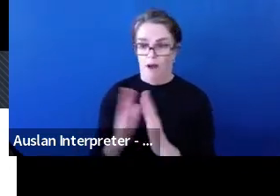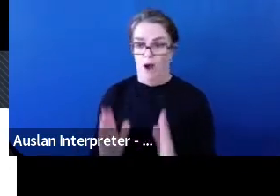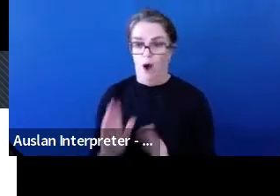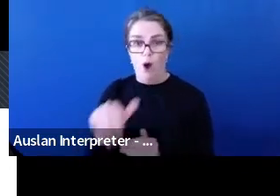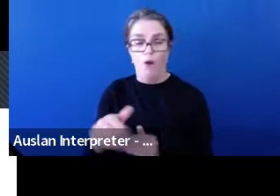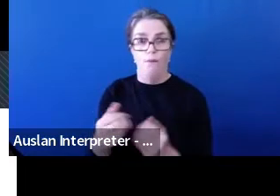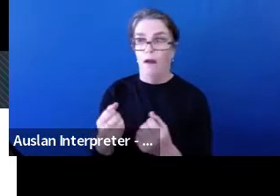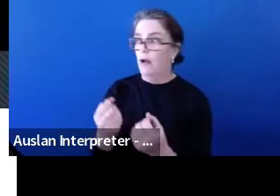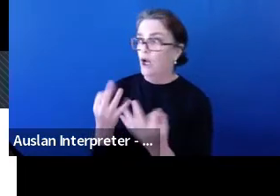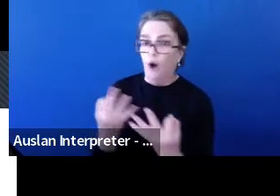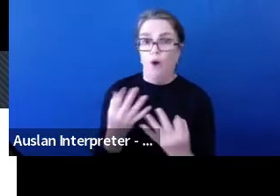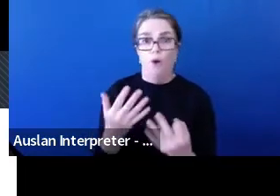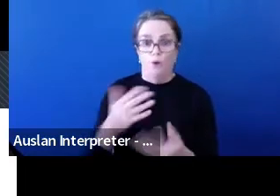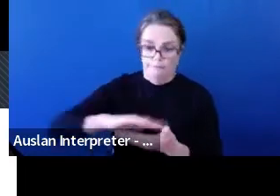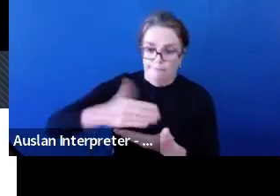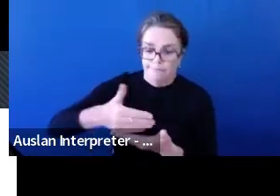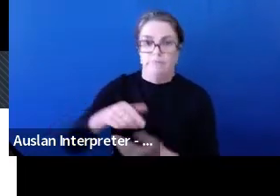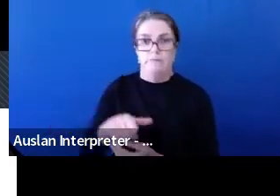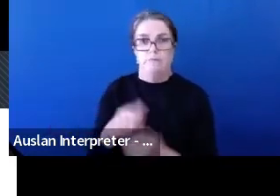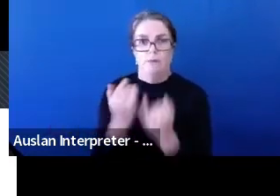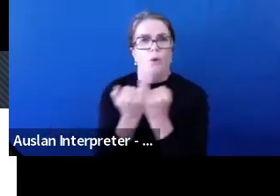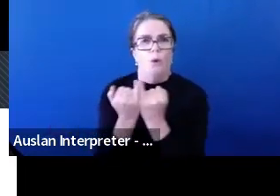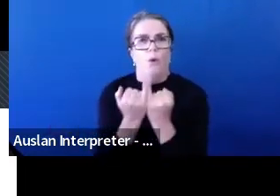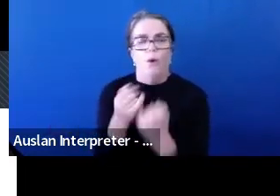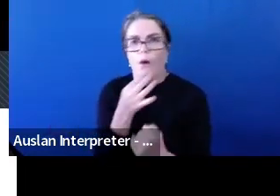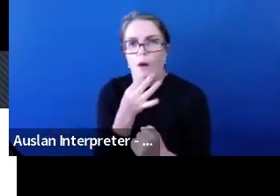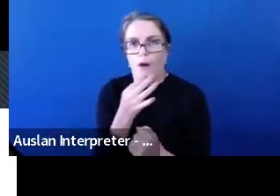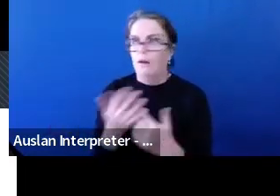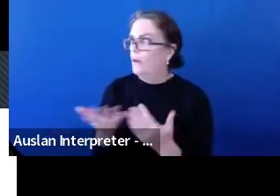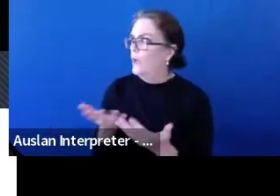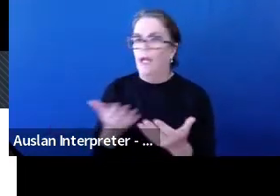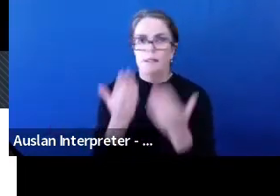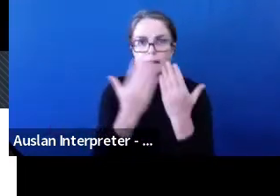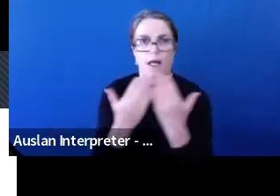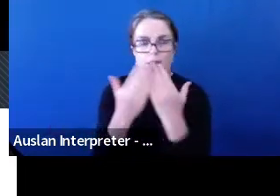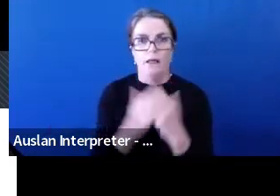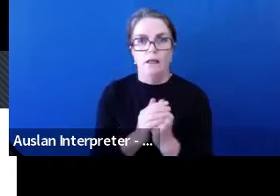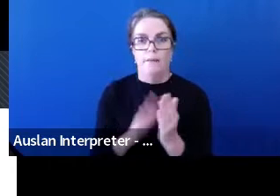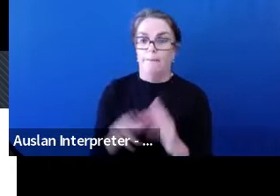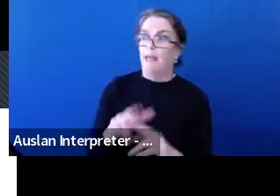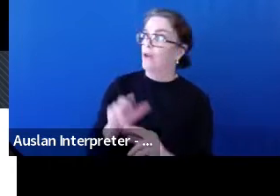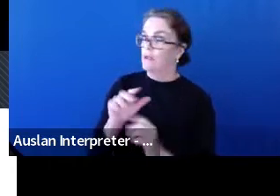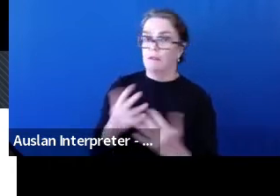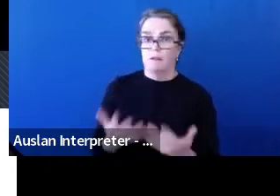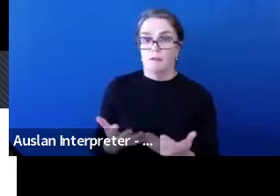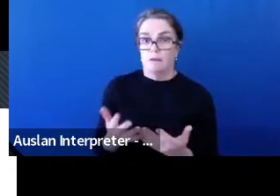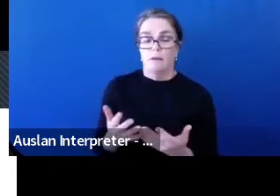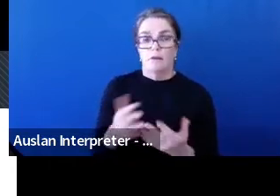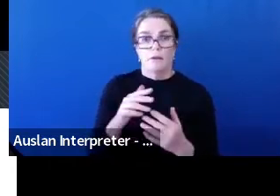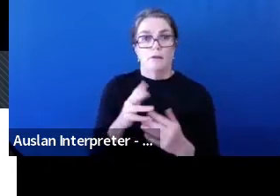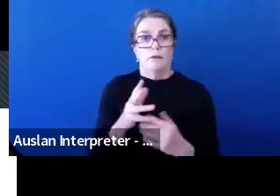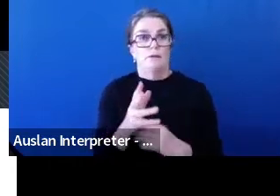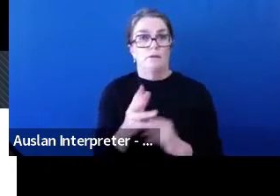houses that were small, where you were competing for a space to study, where your parents were unable to provide